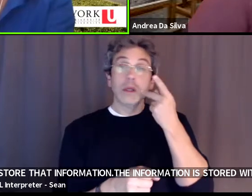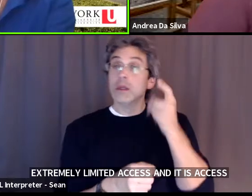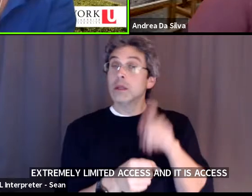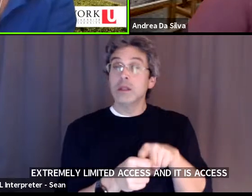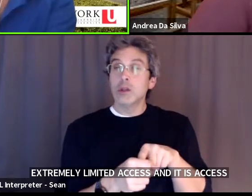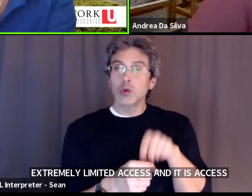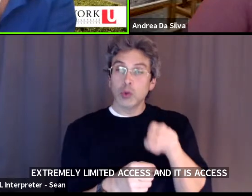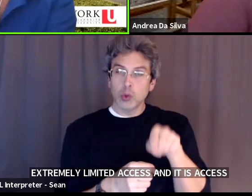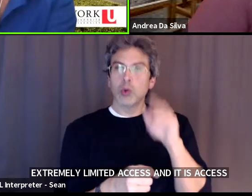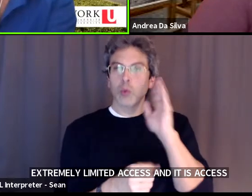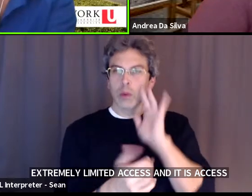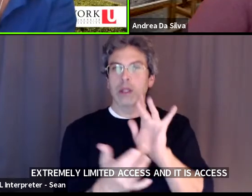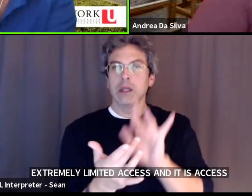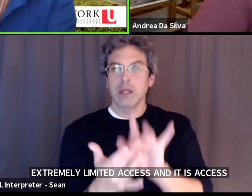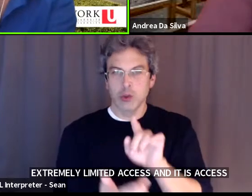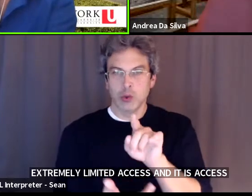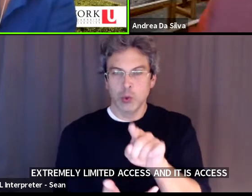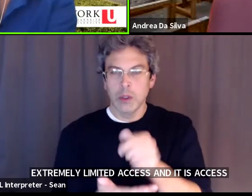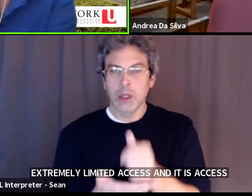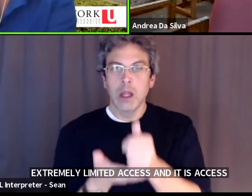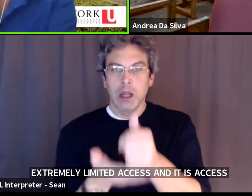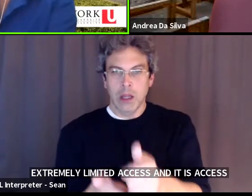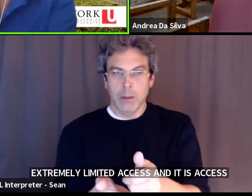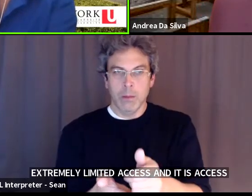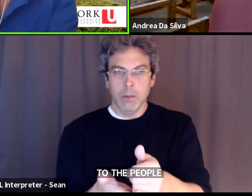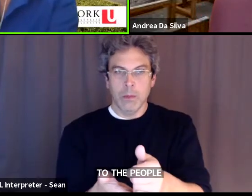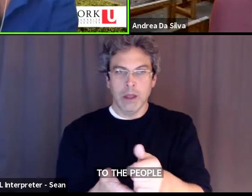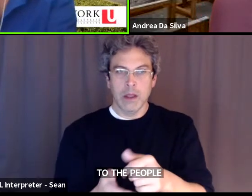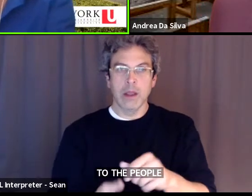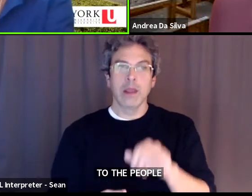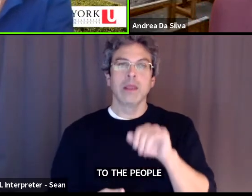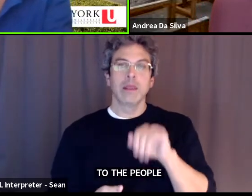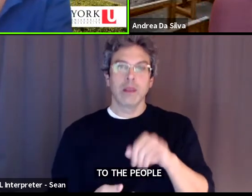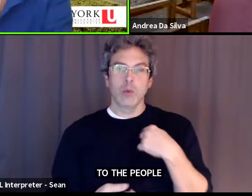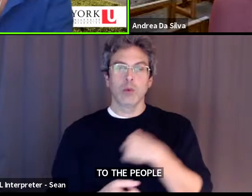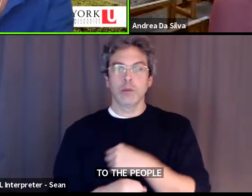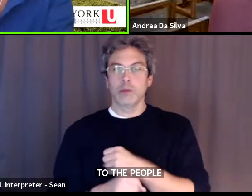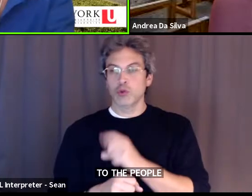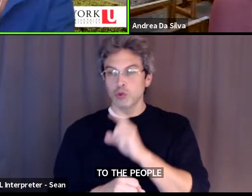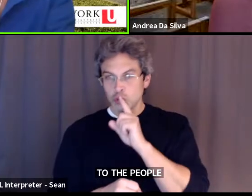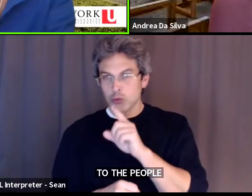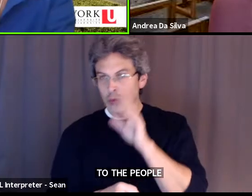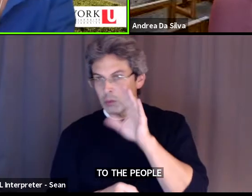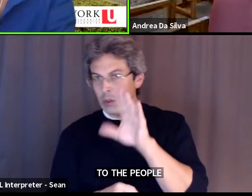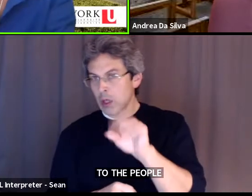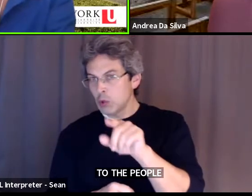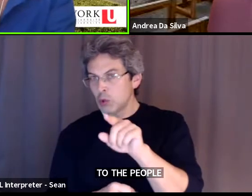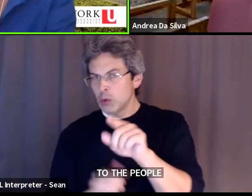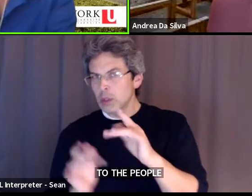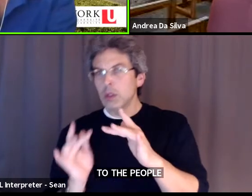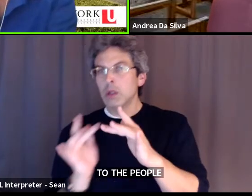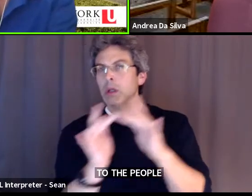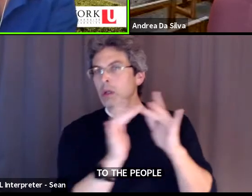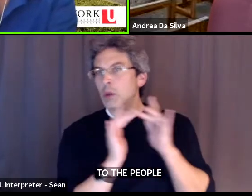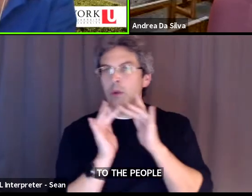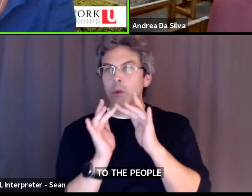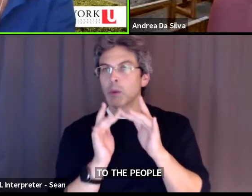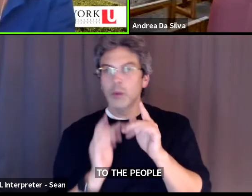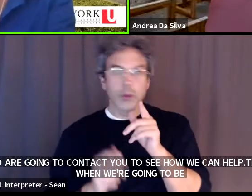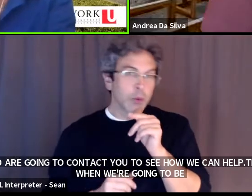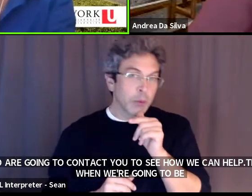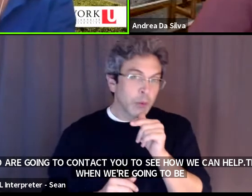help. And that's when we're going to be asking you who you've been in touch with, whether you